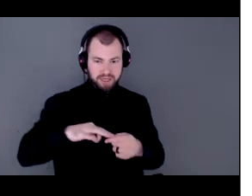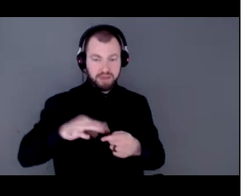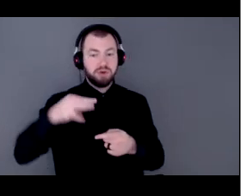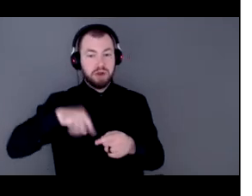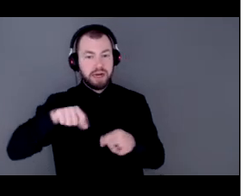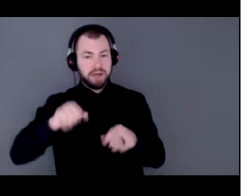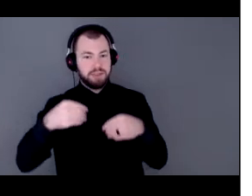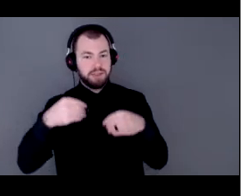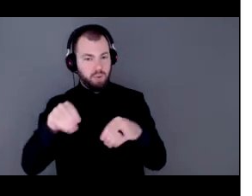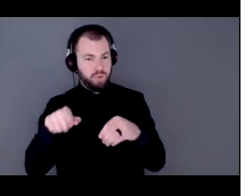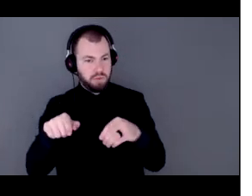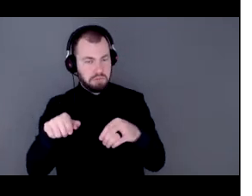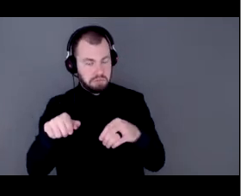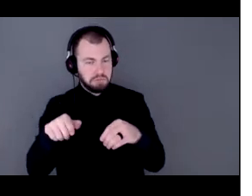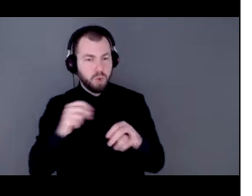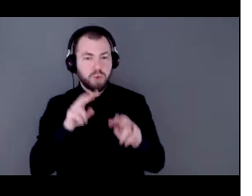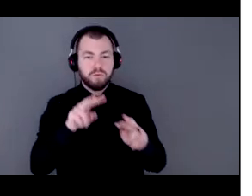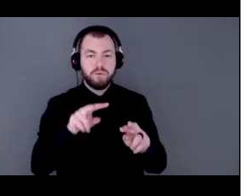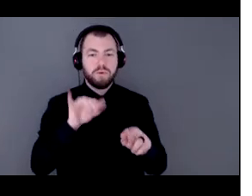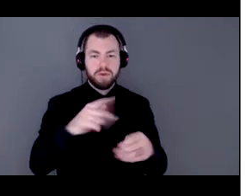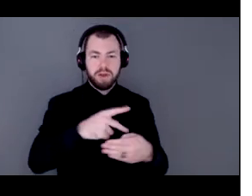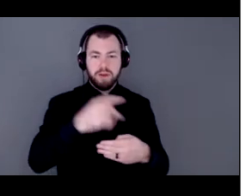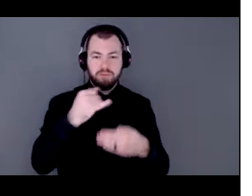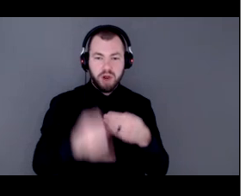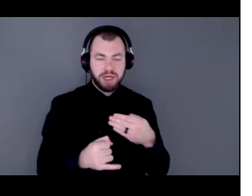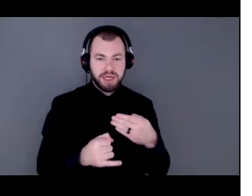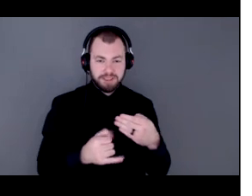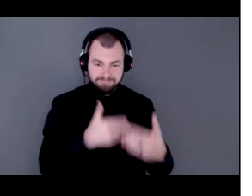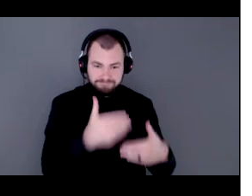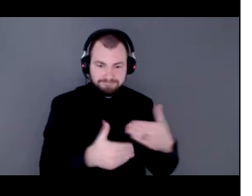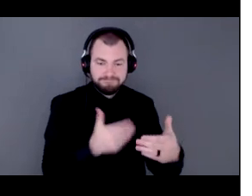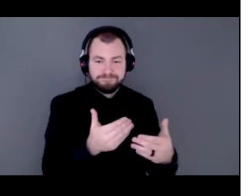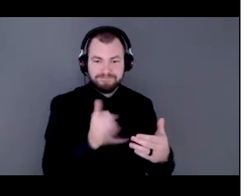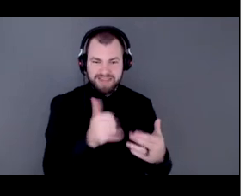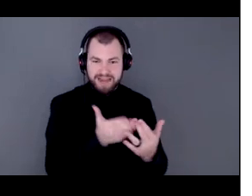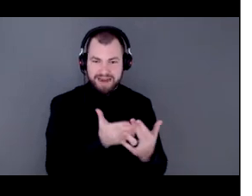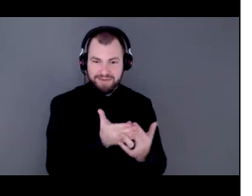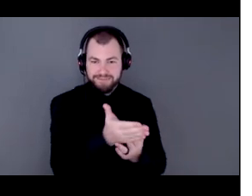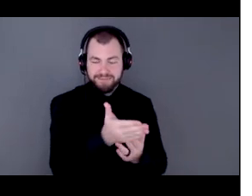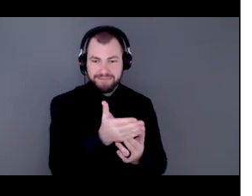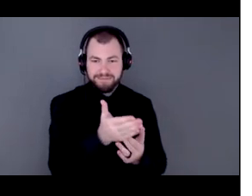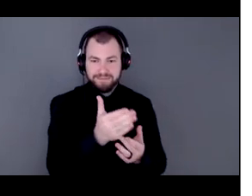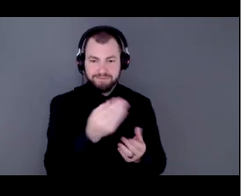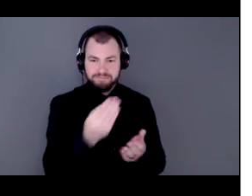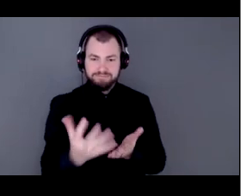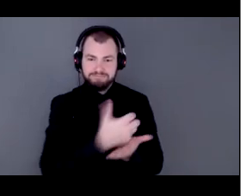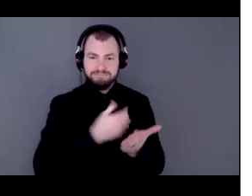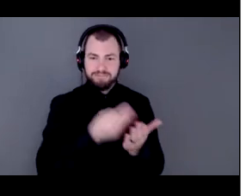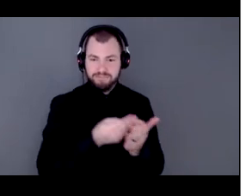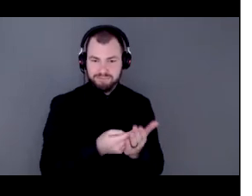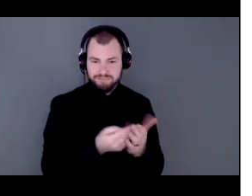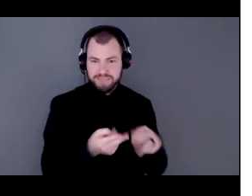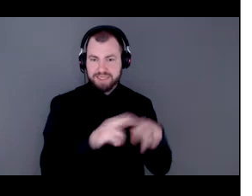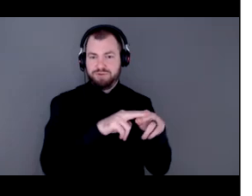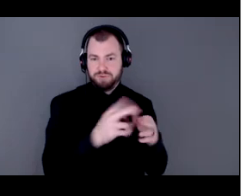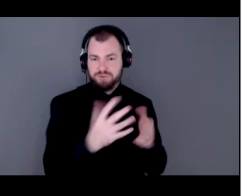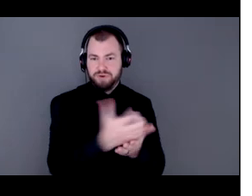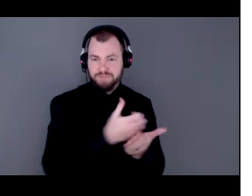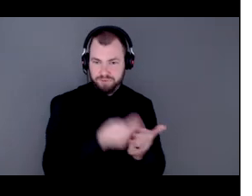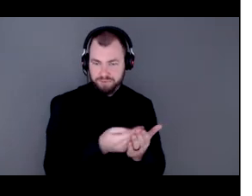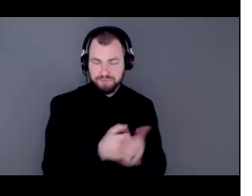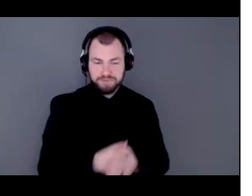forward to moving this project through that that avenue of revenue generation as an additional revenue stream. Some